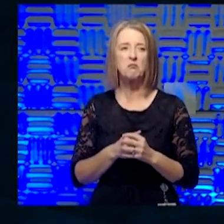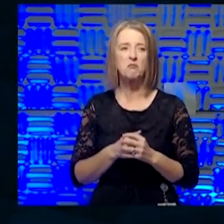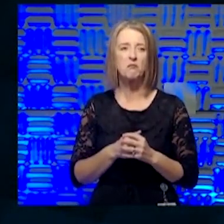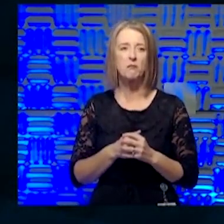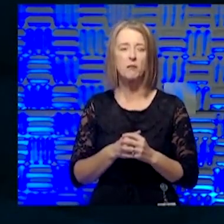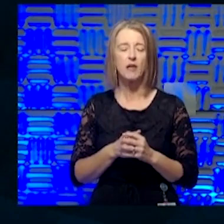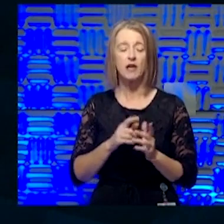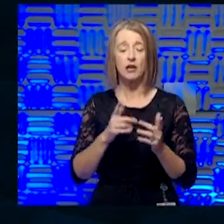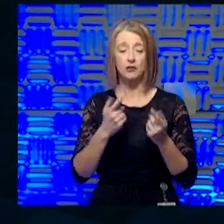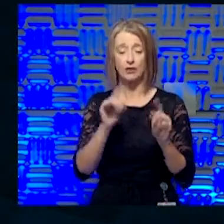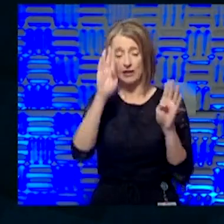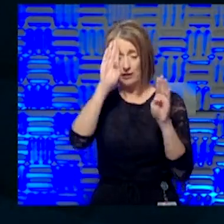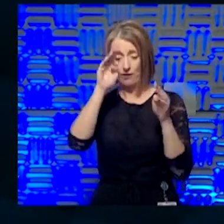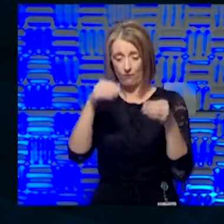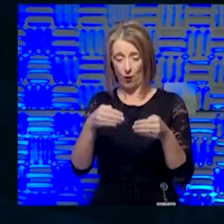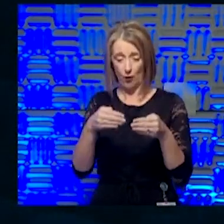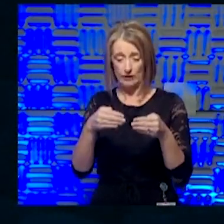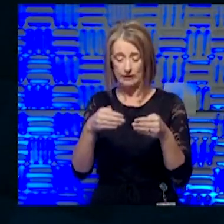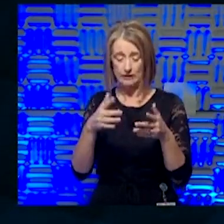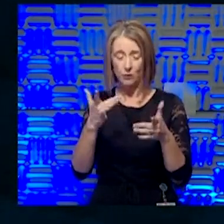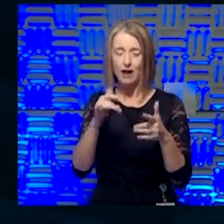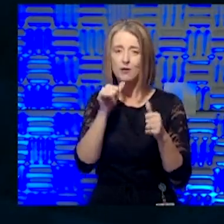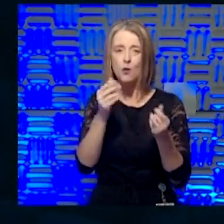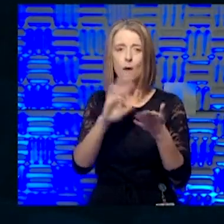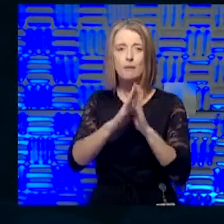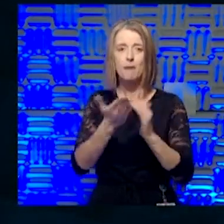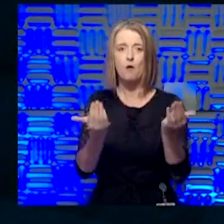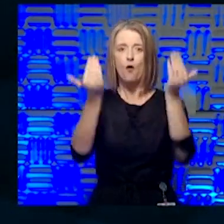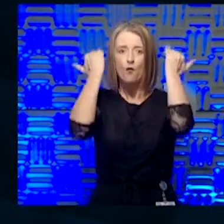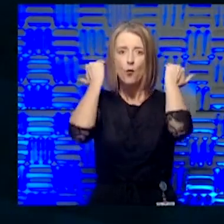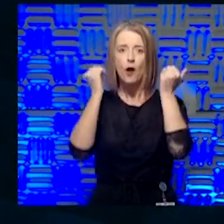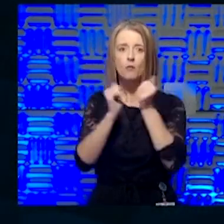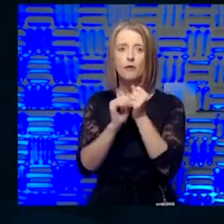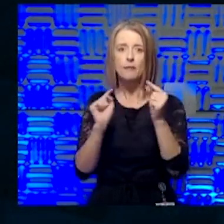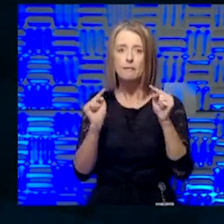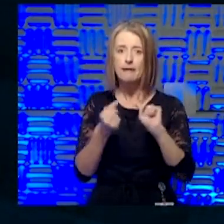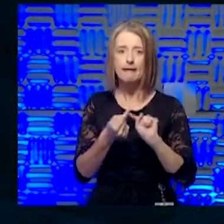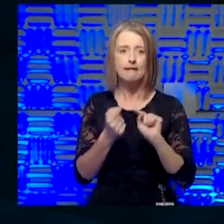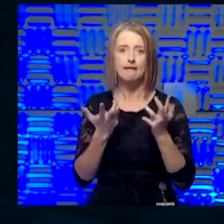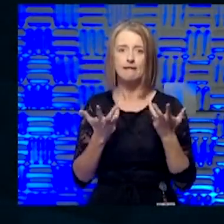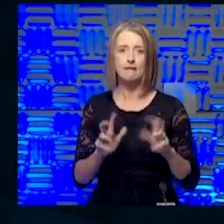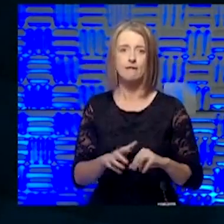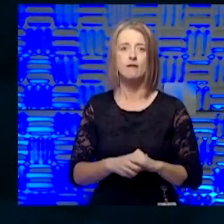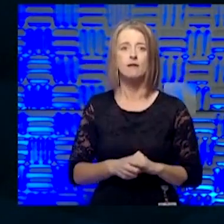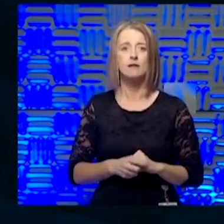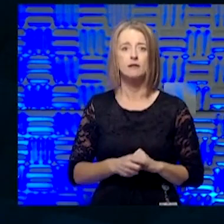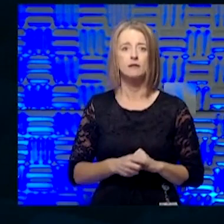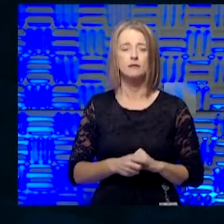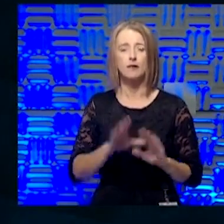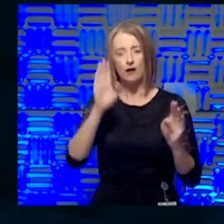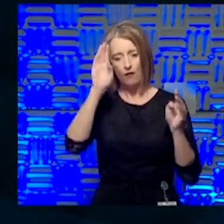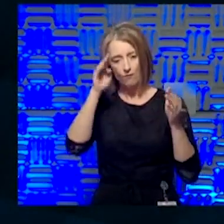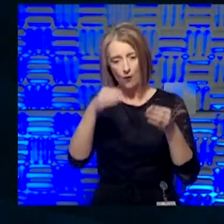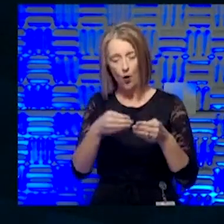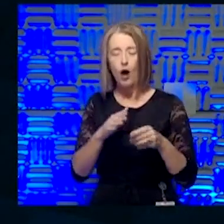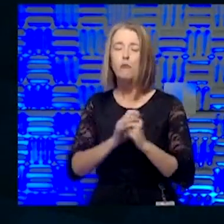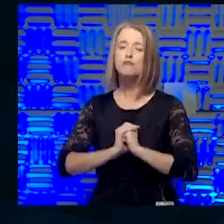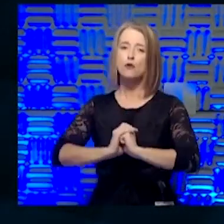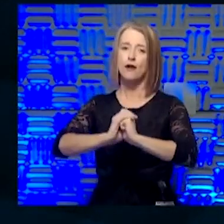to focus, not let myself get overwhelmed, and focus and pray. Number one, I was